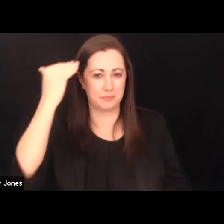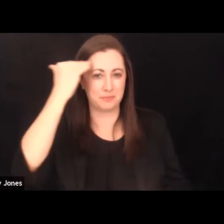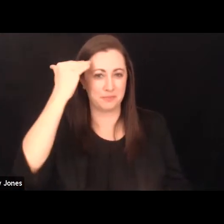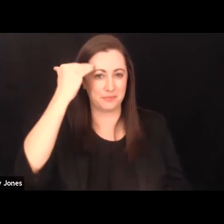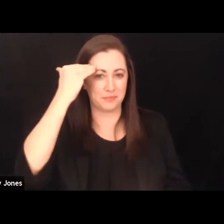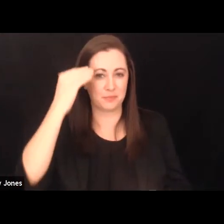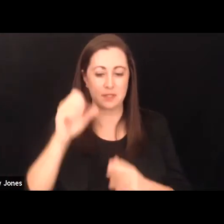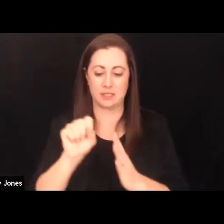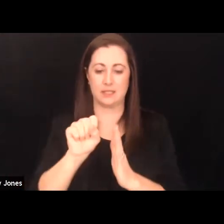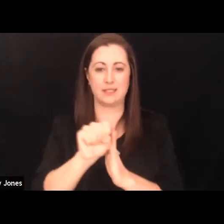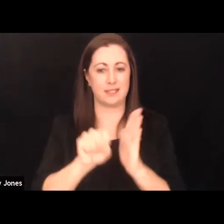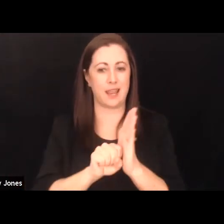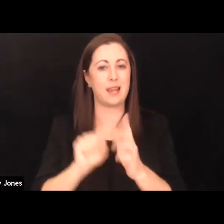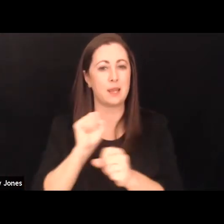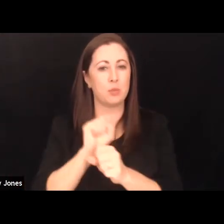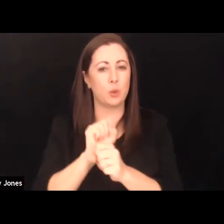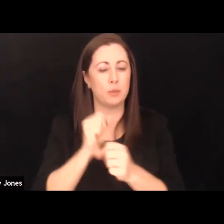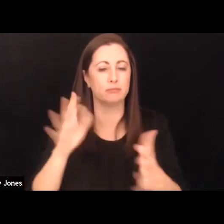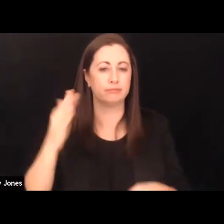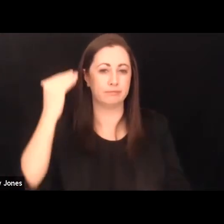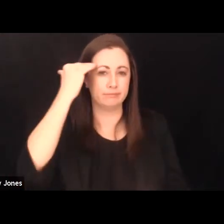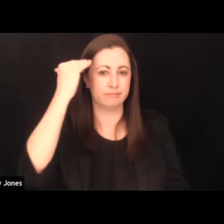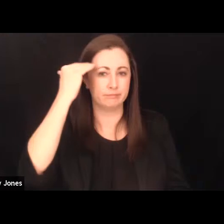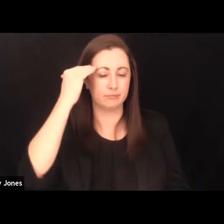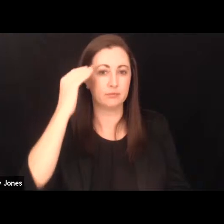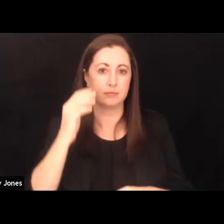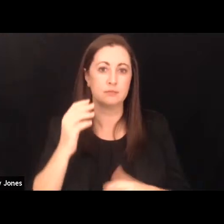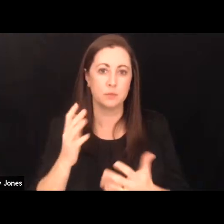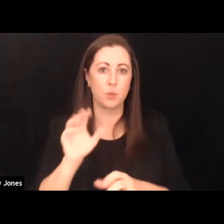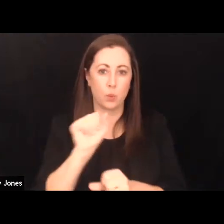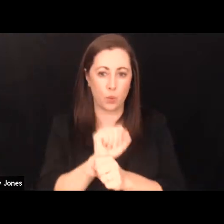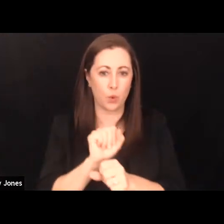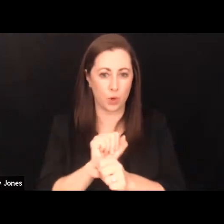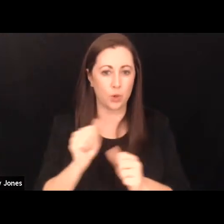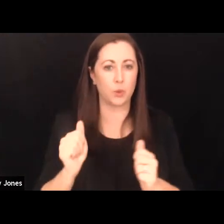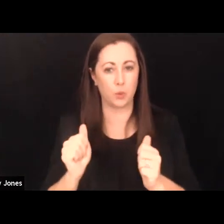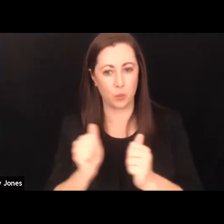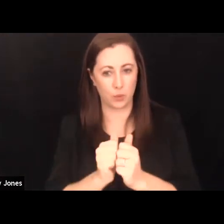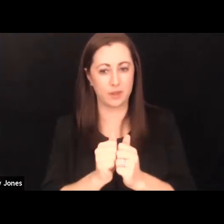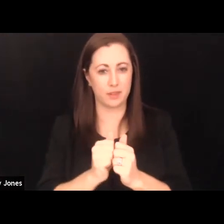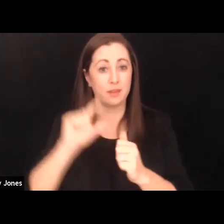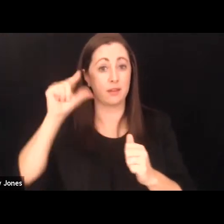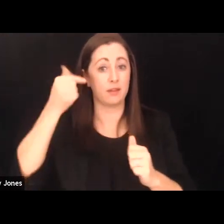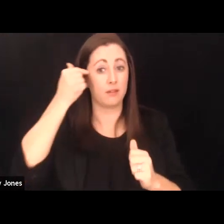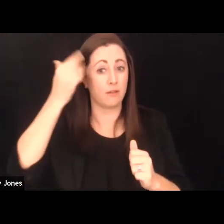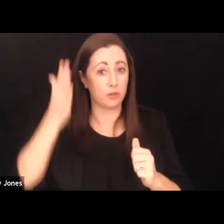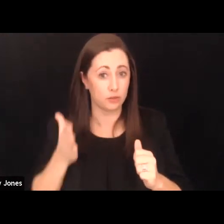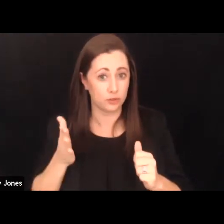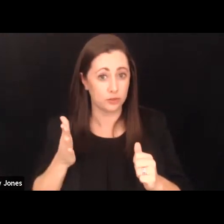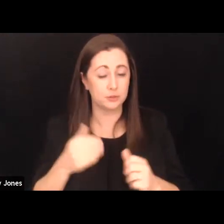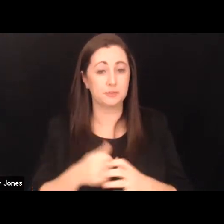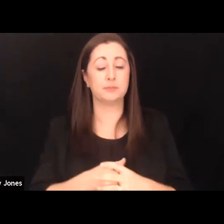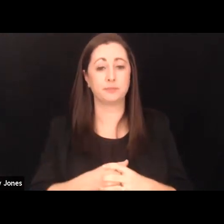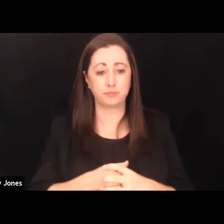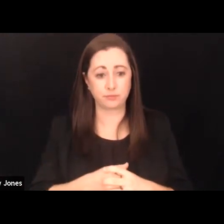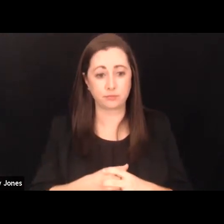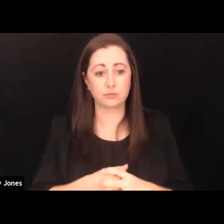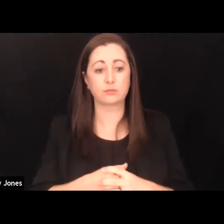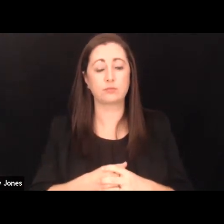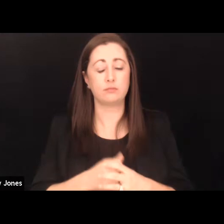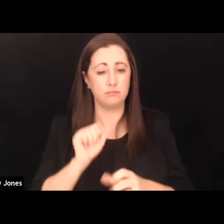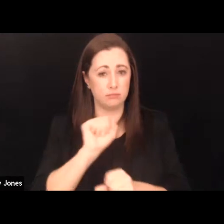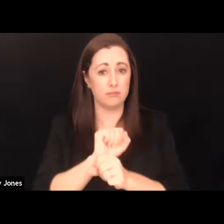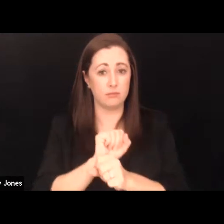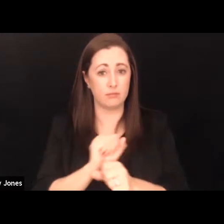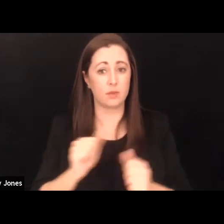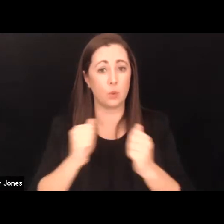and state departments, working with the governor and working